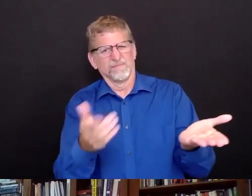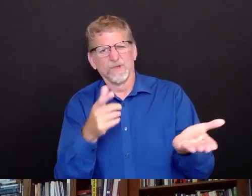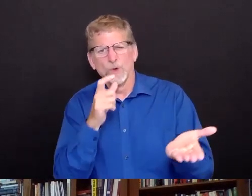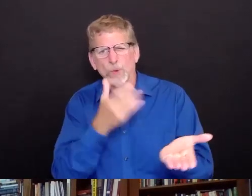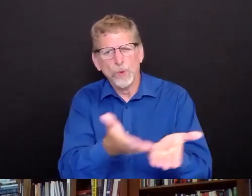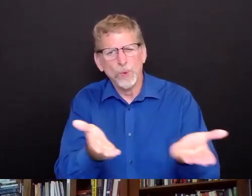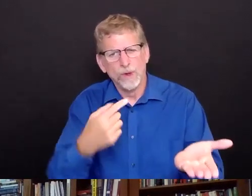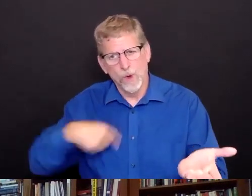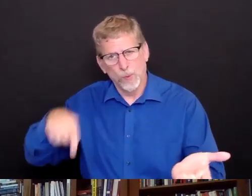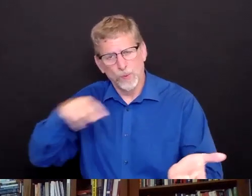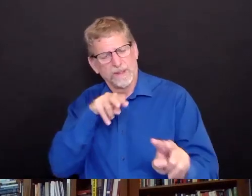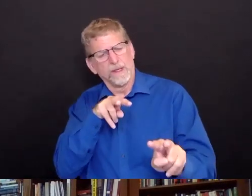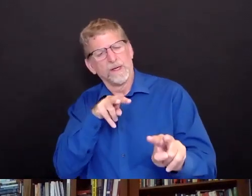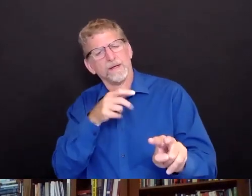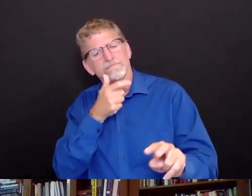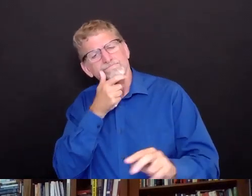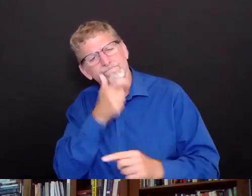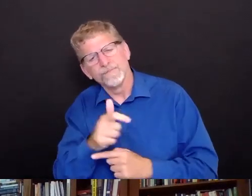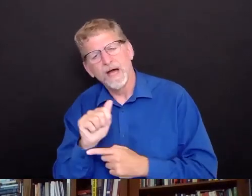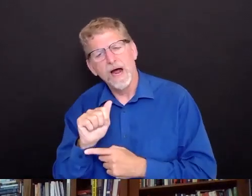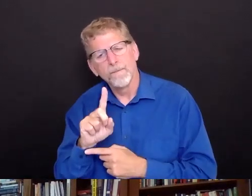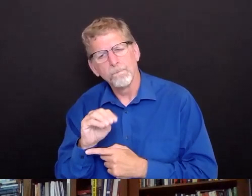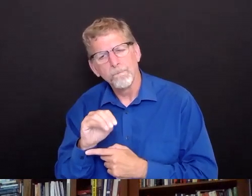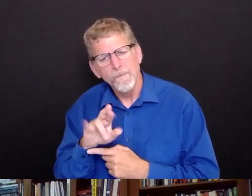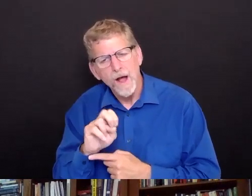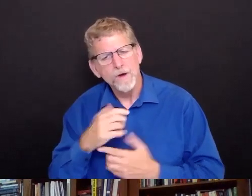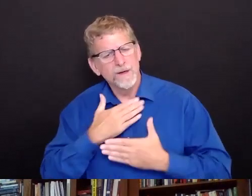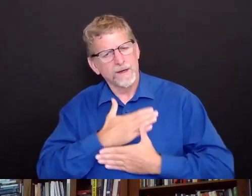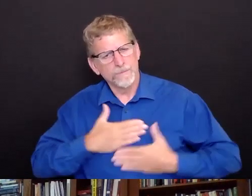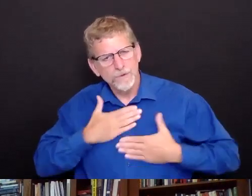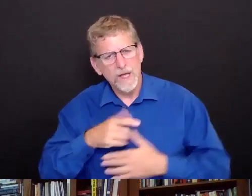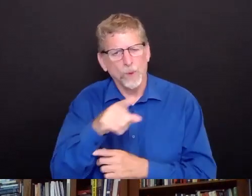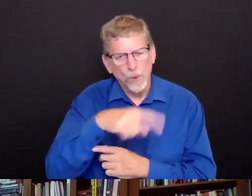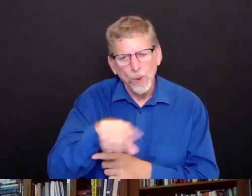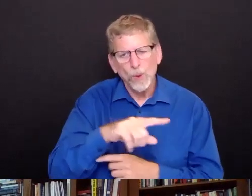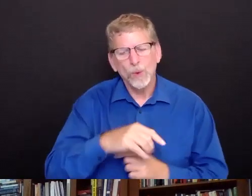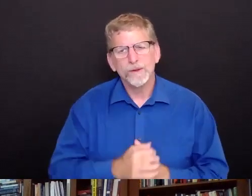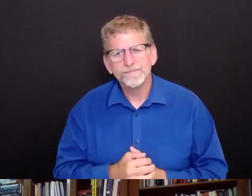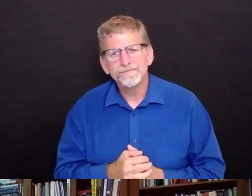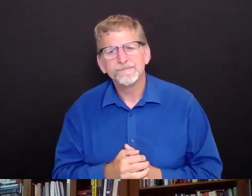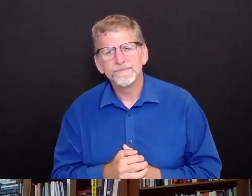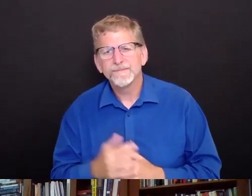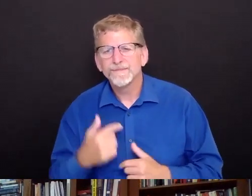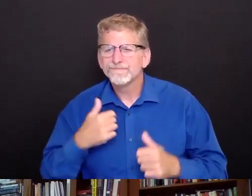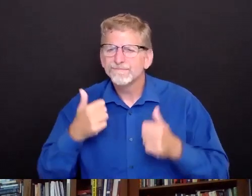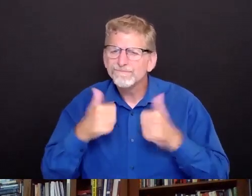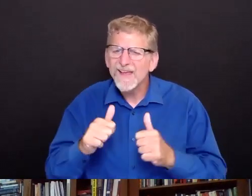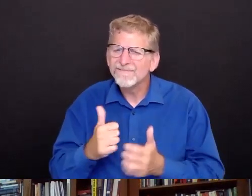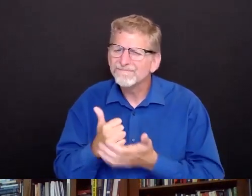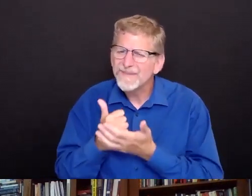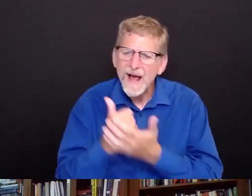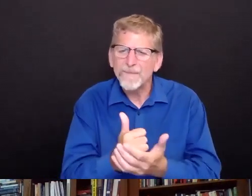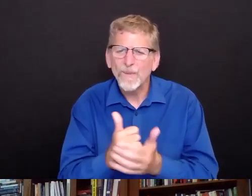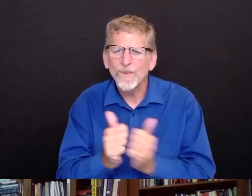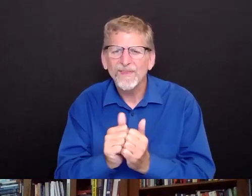even tried to do some things to help a bit in terms of your compensation lately, which we recognized a few years ago was getting a little pathetic.